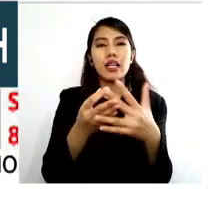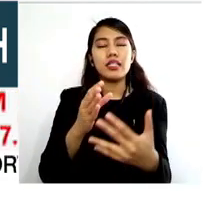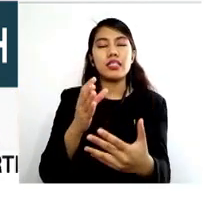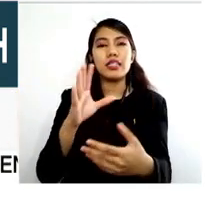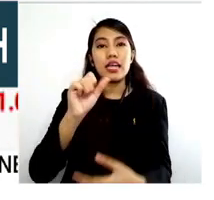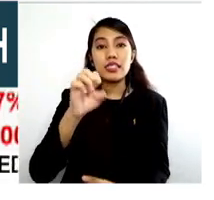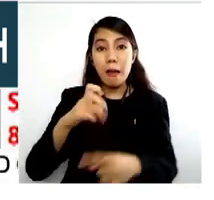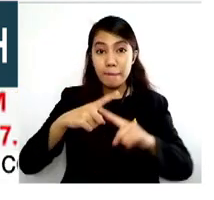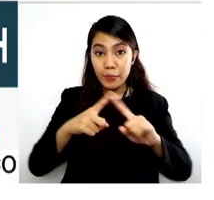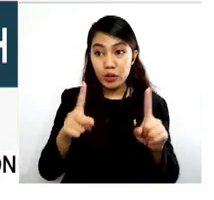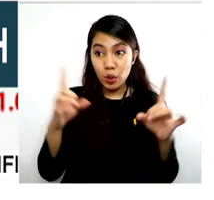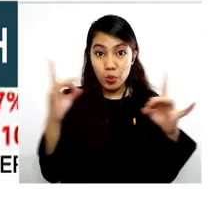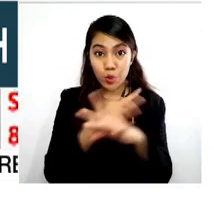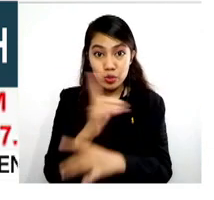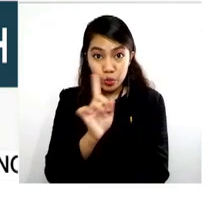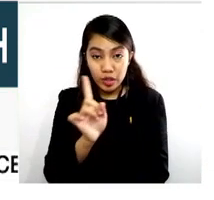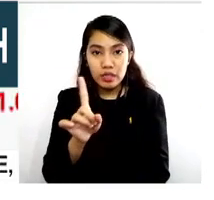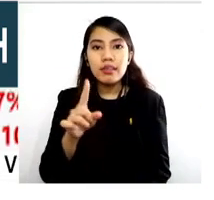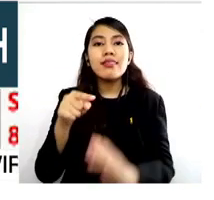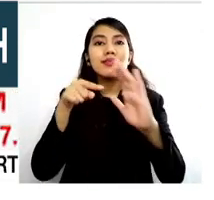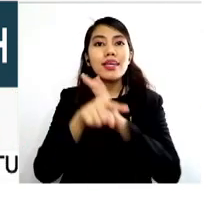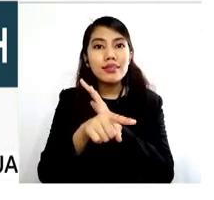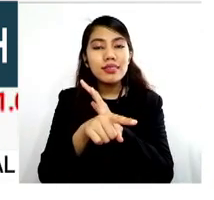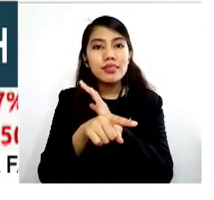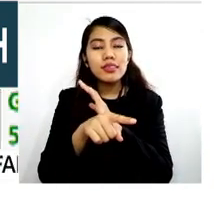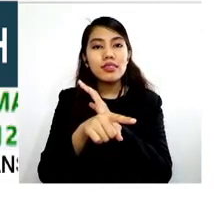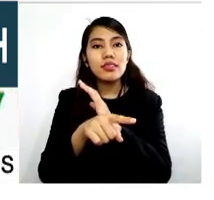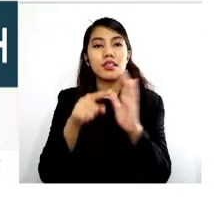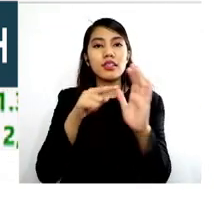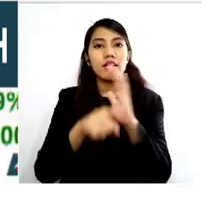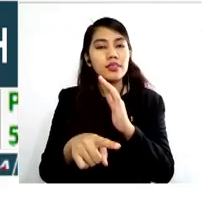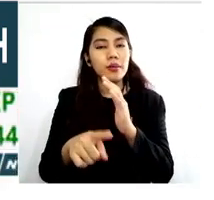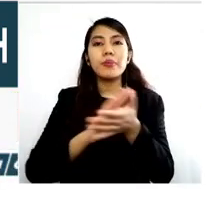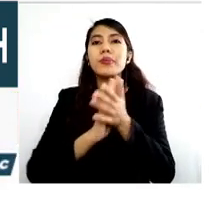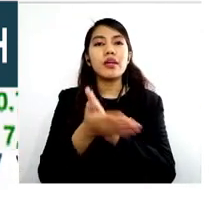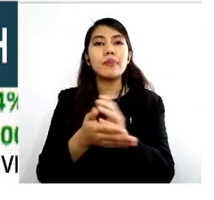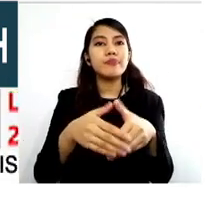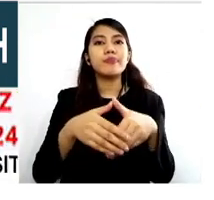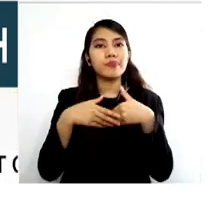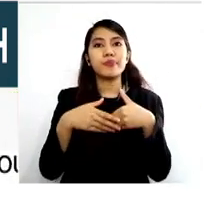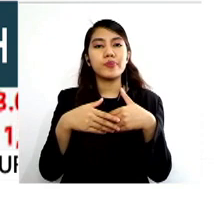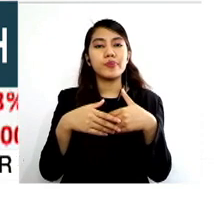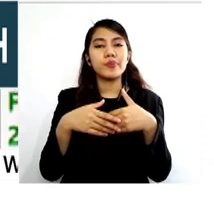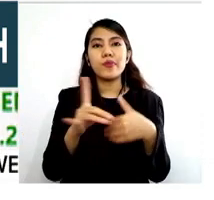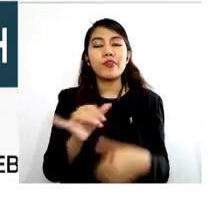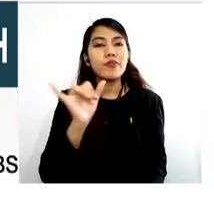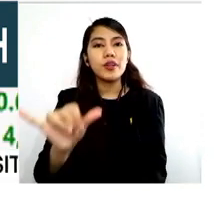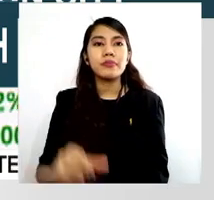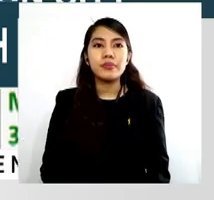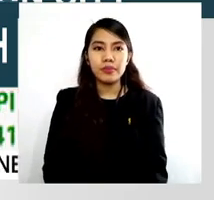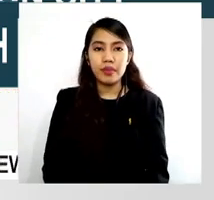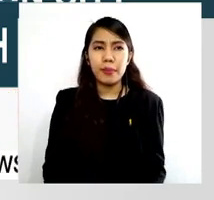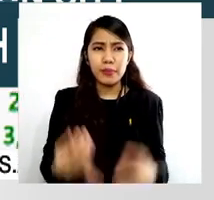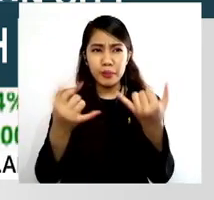be killed. No, you will be assassinated and silenced for good. All right. Opening the probe into the killings